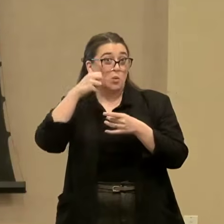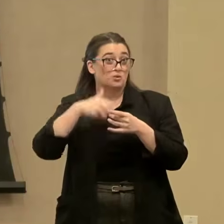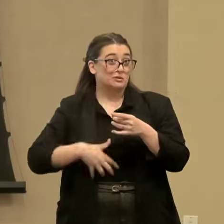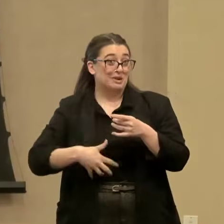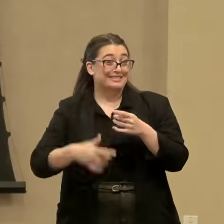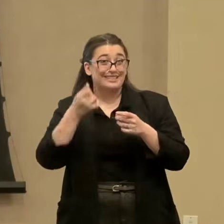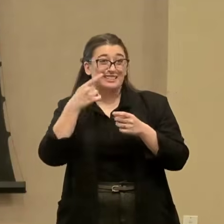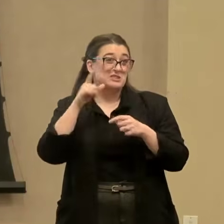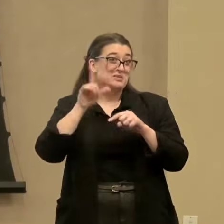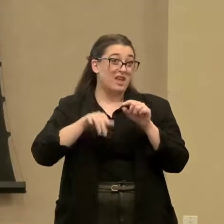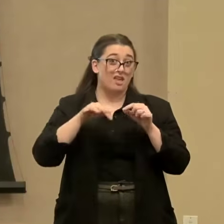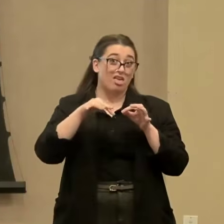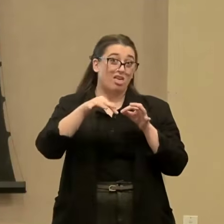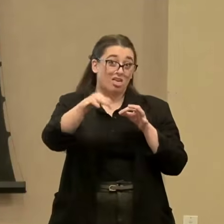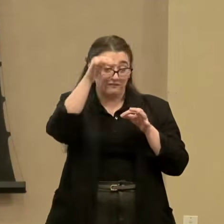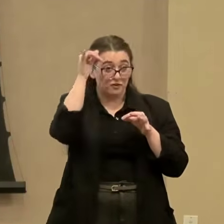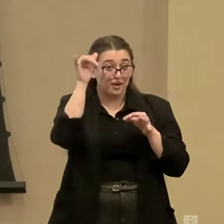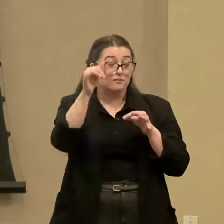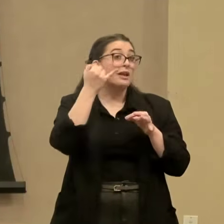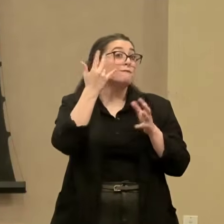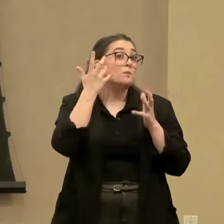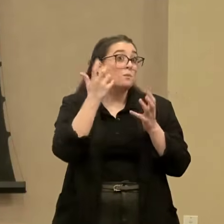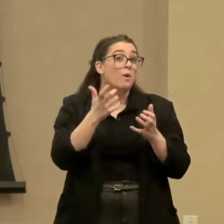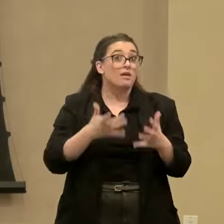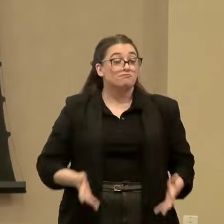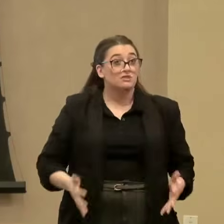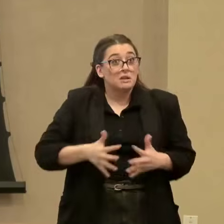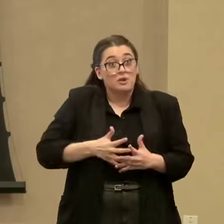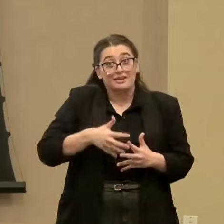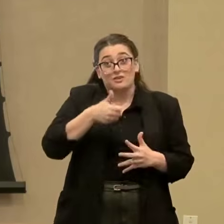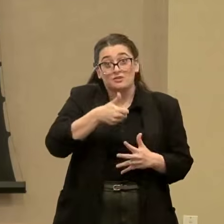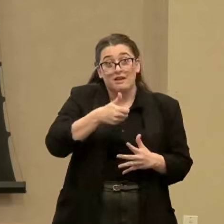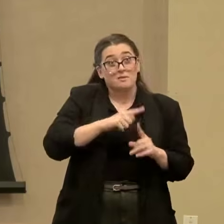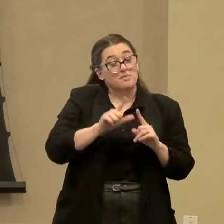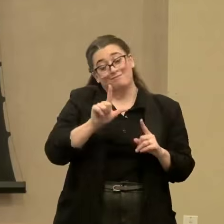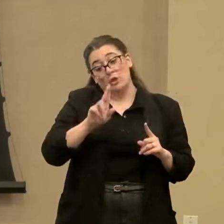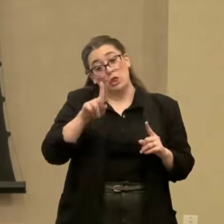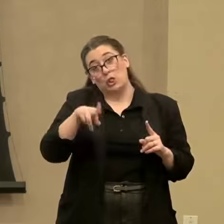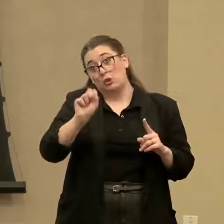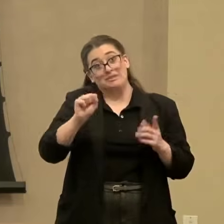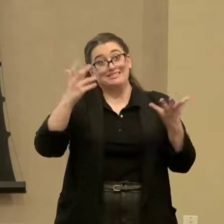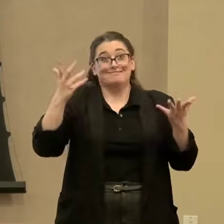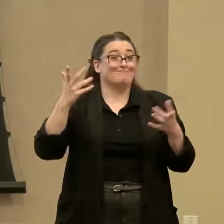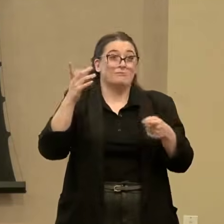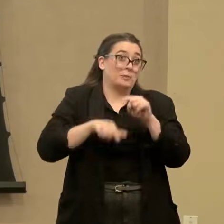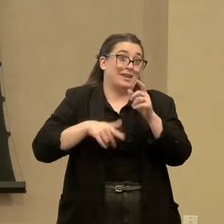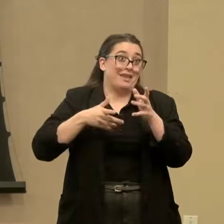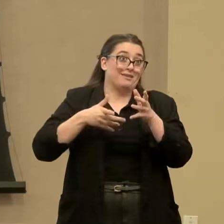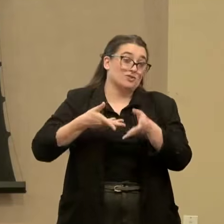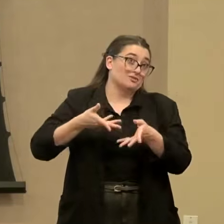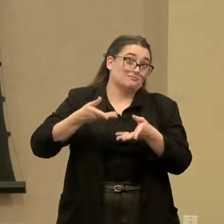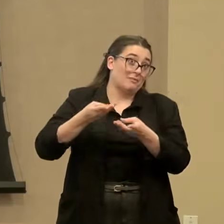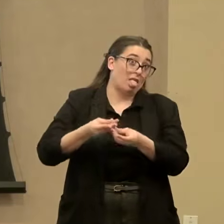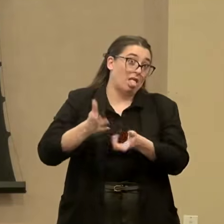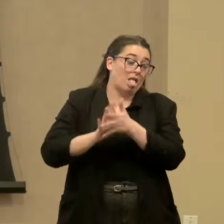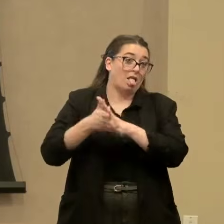off forever if you want to carry a child, but lupus is lupus, yes. Right? So I don't know if you have any